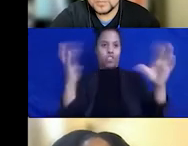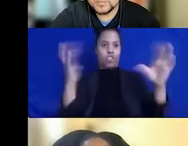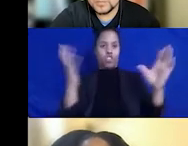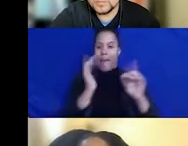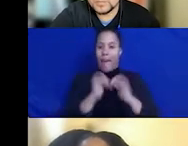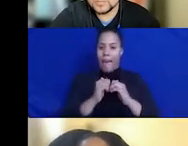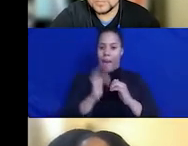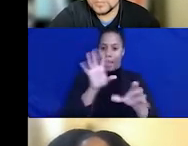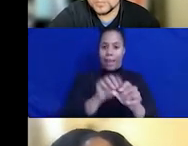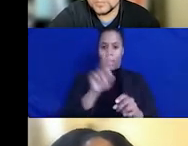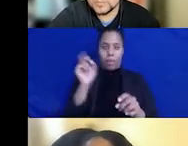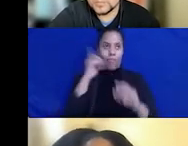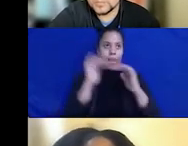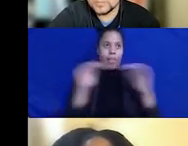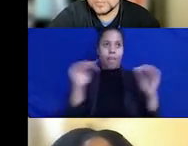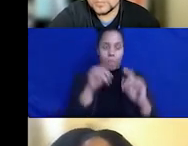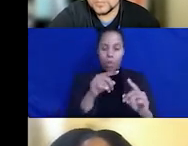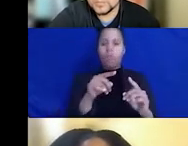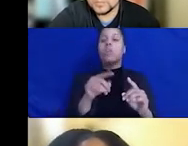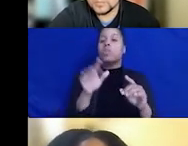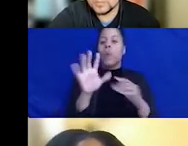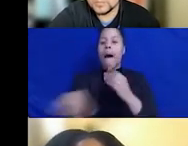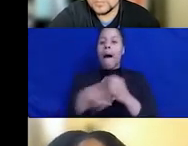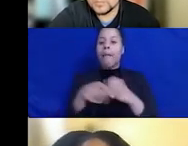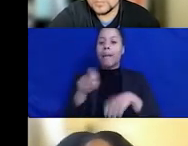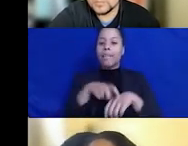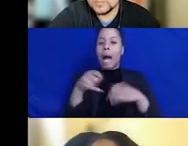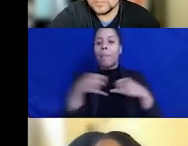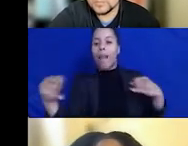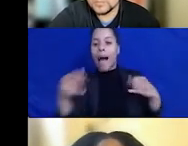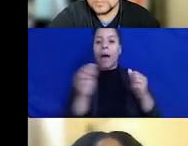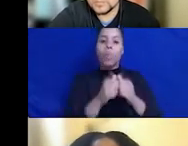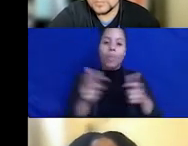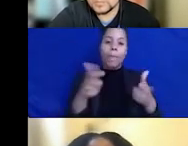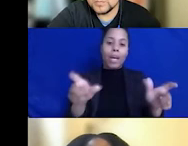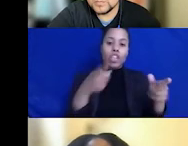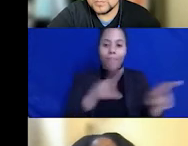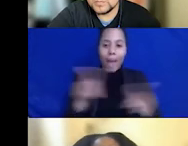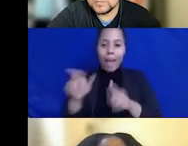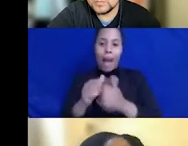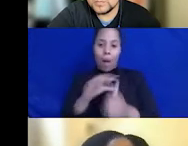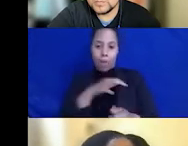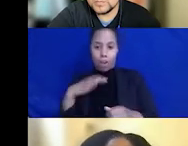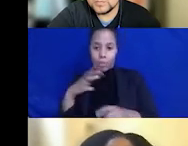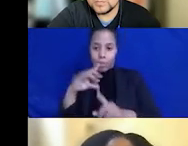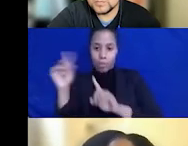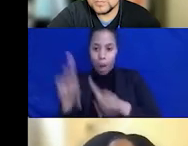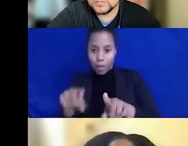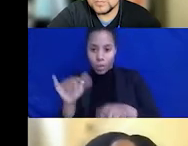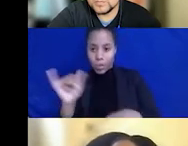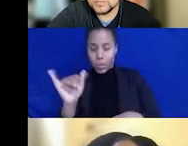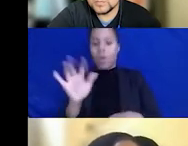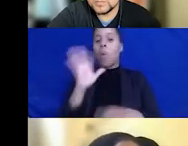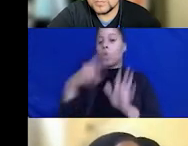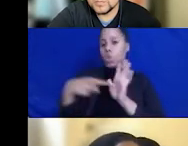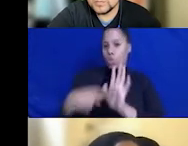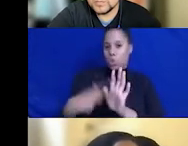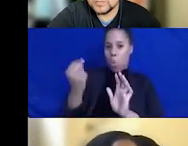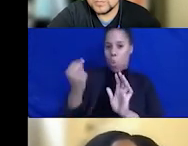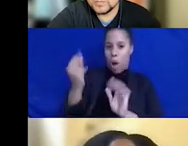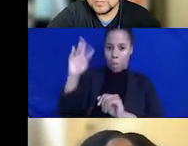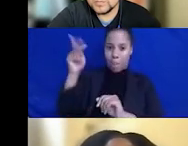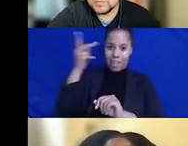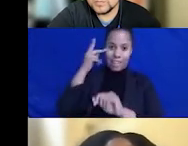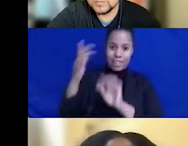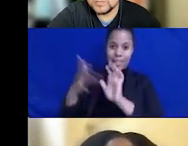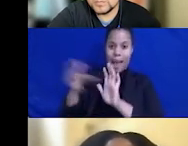level, just to kind of put a timeline around major events and how Congress has responded and basically show what politicized policing and